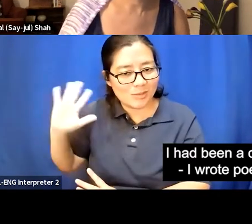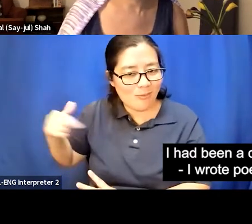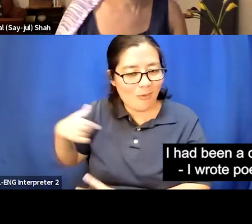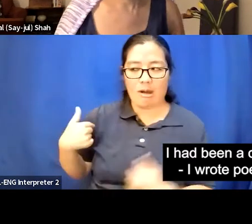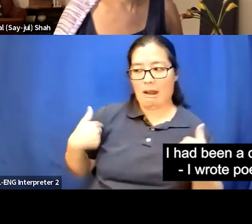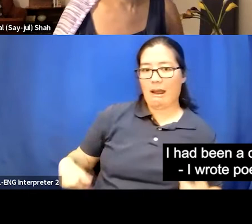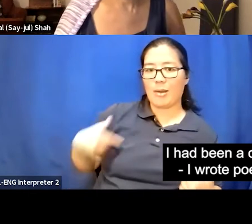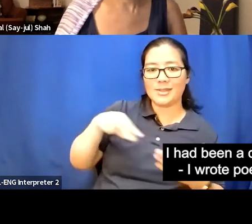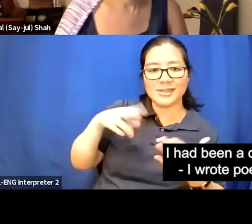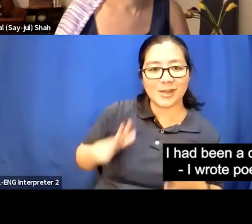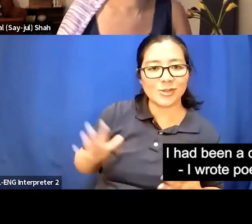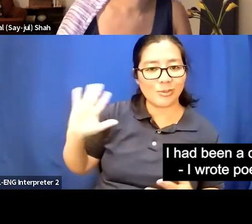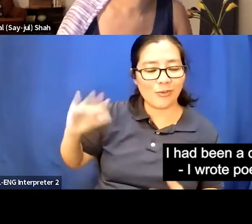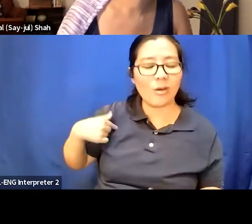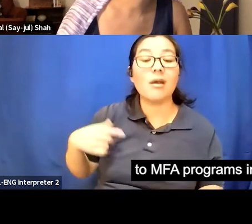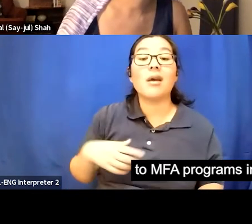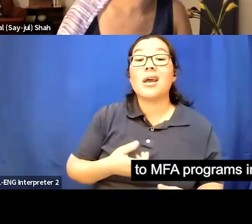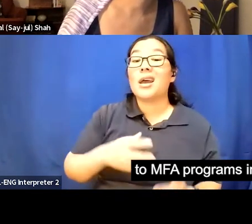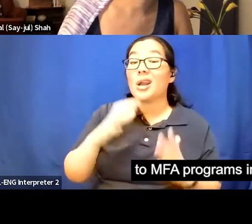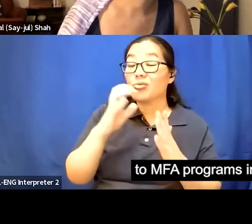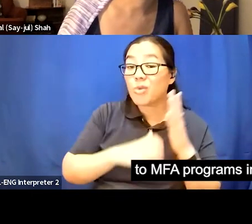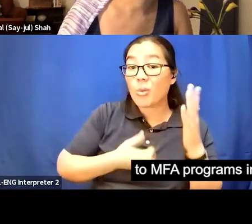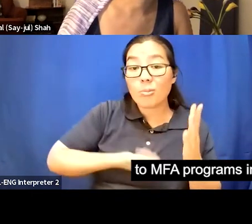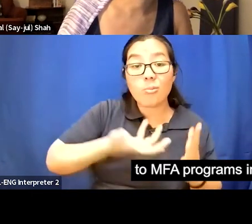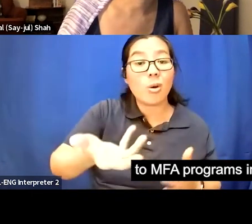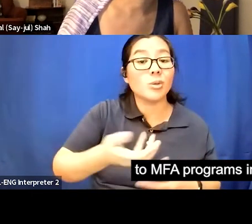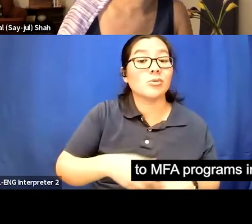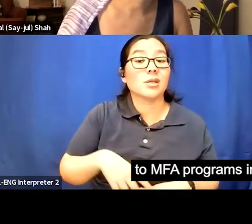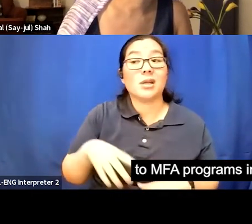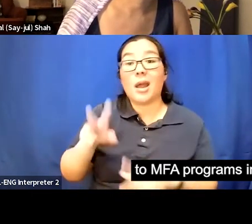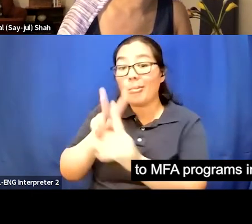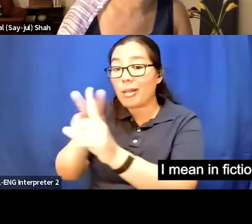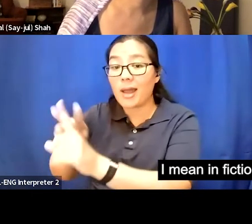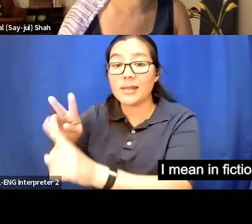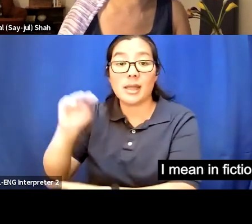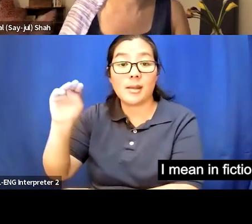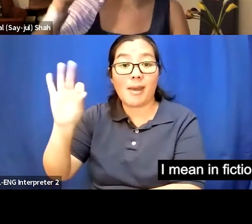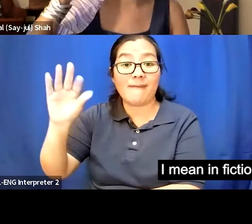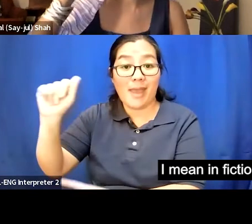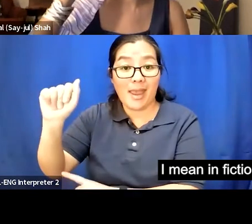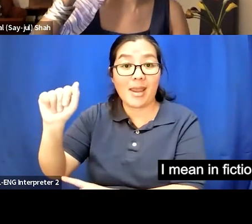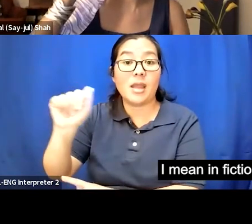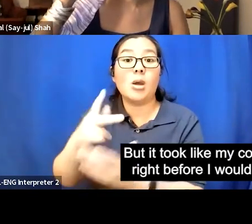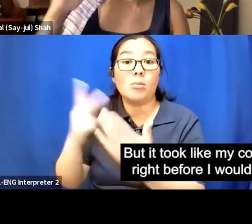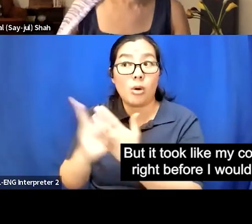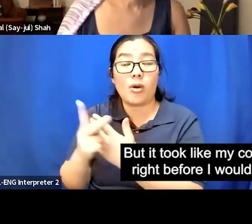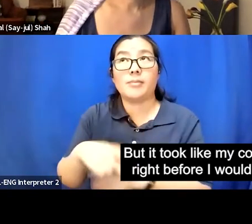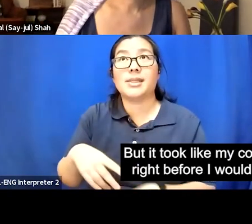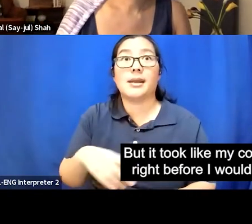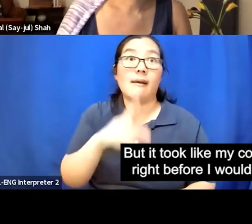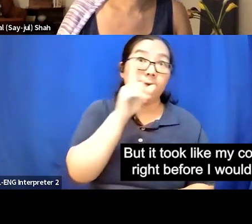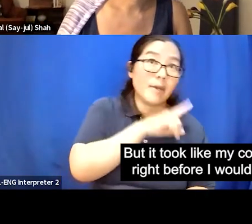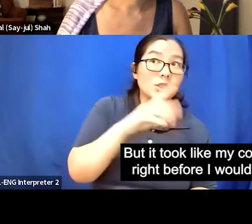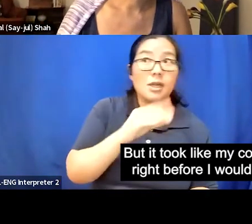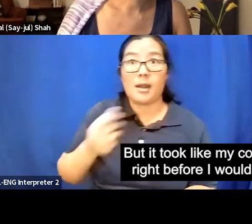I wrote poetry, and I applied to MFA programs in poetry and nonfiction. I mean, fiction, not in nonfiction. But it